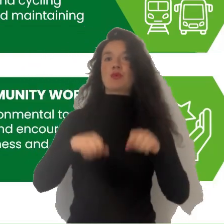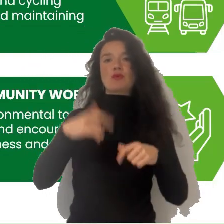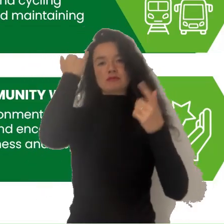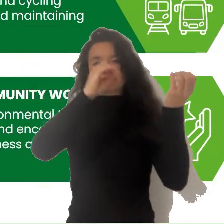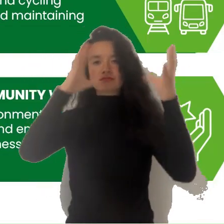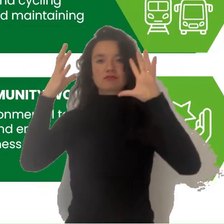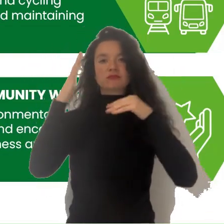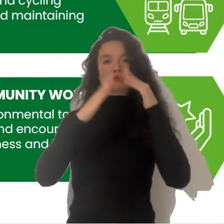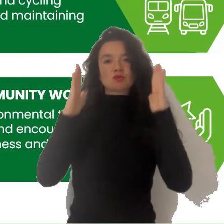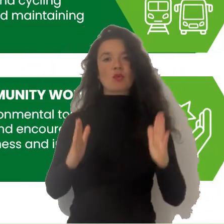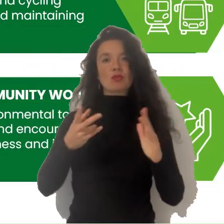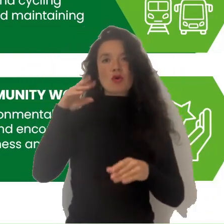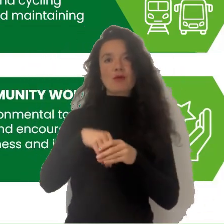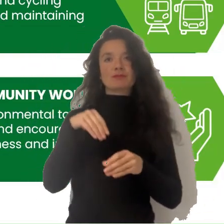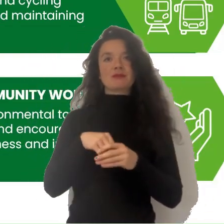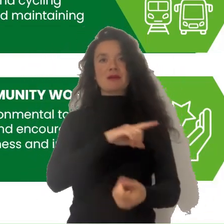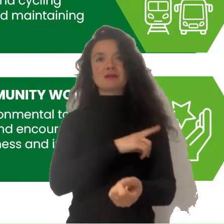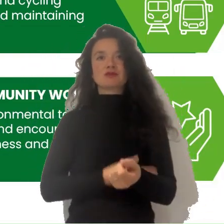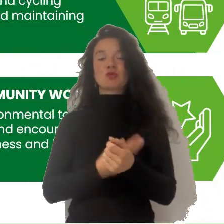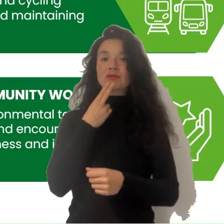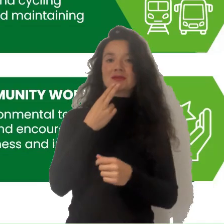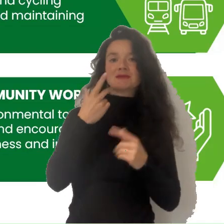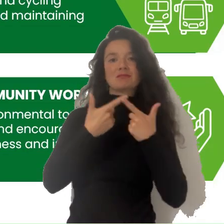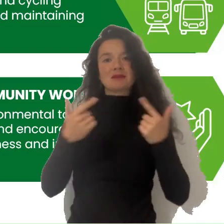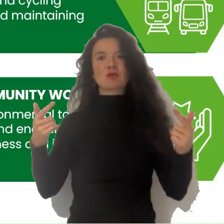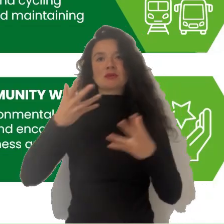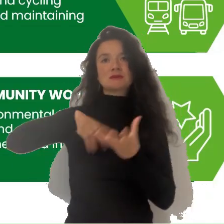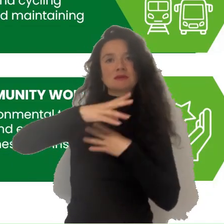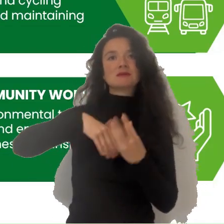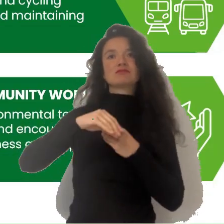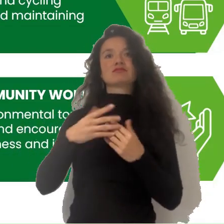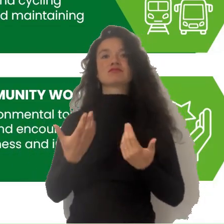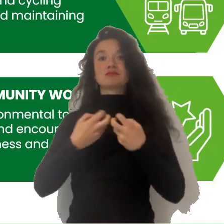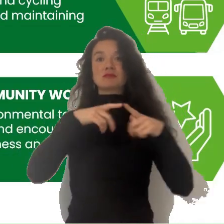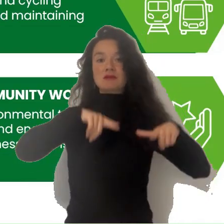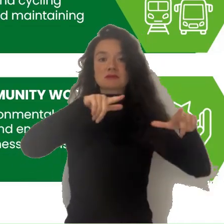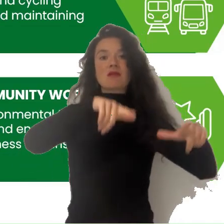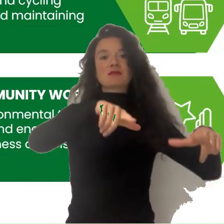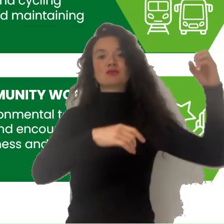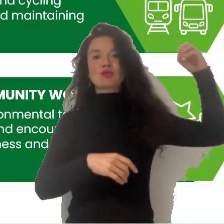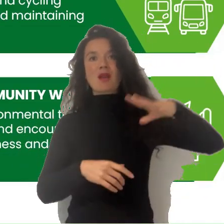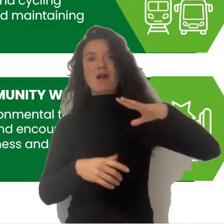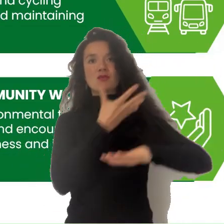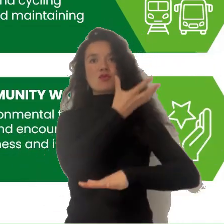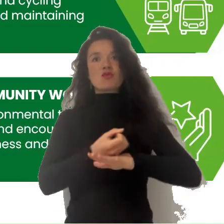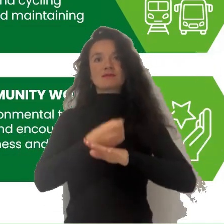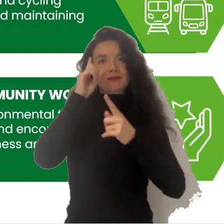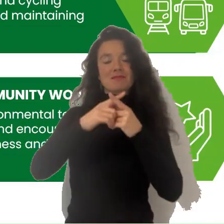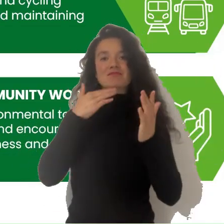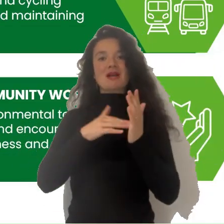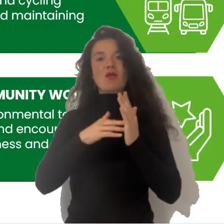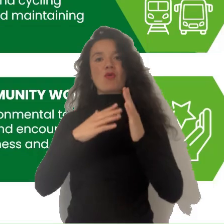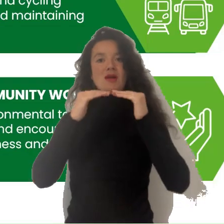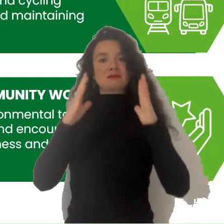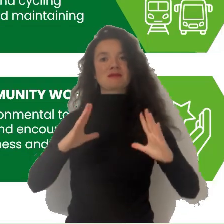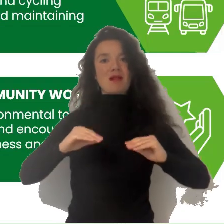to protect the environment. On the hospitality sector, hotels and restaurants can reduce waste,